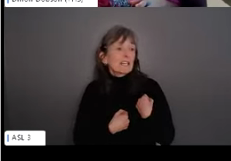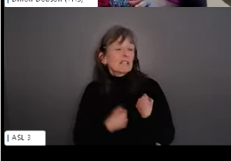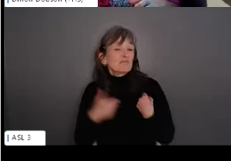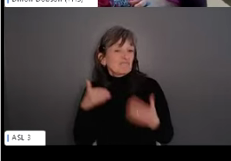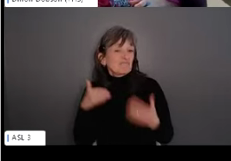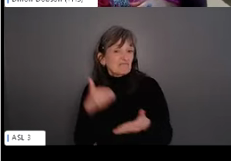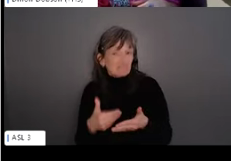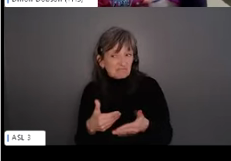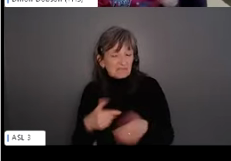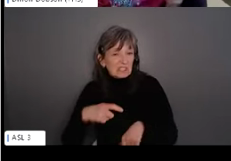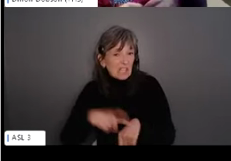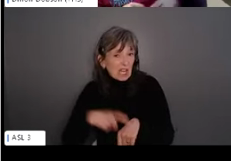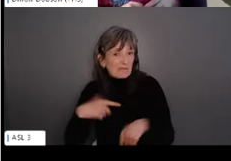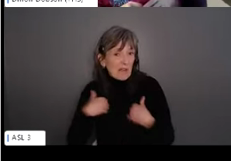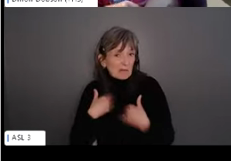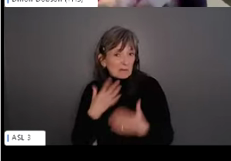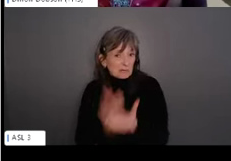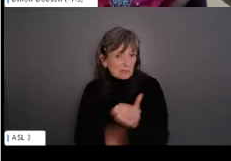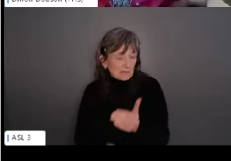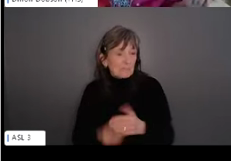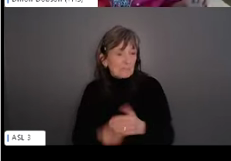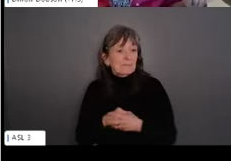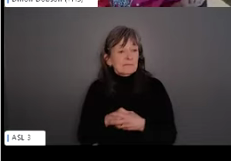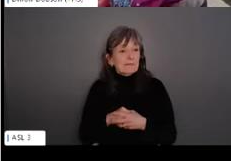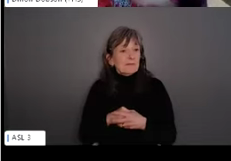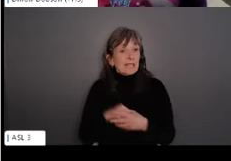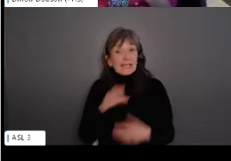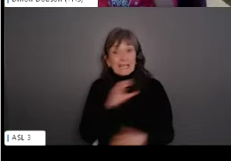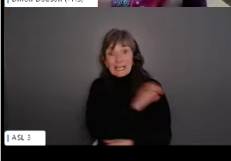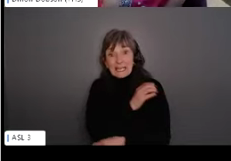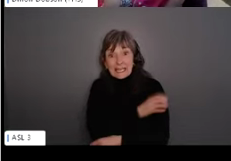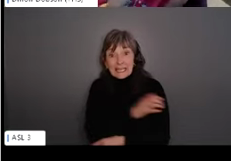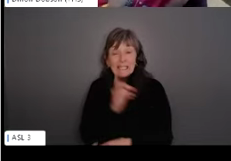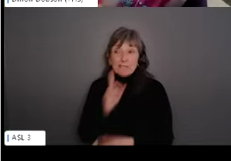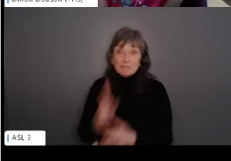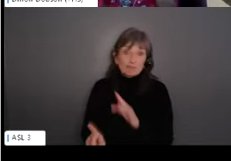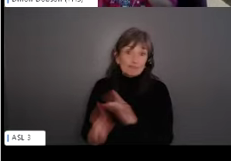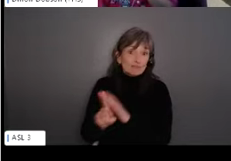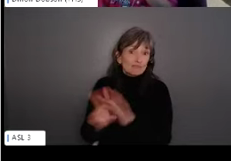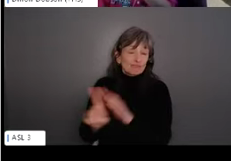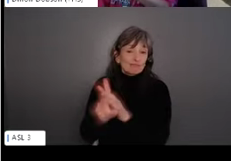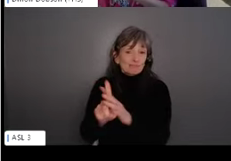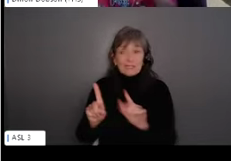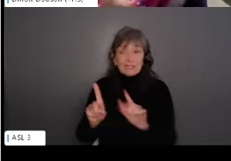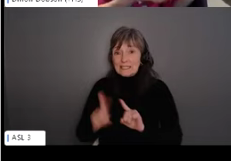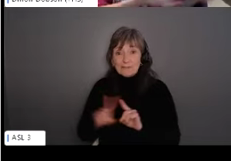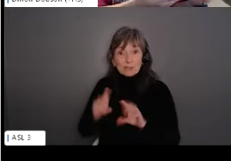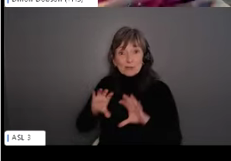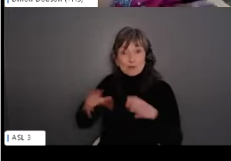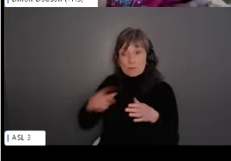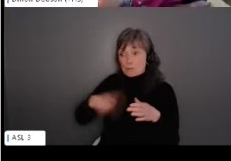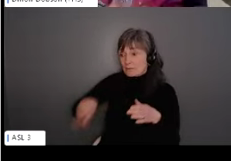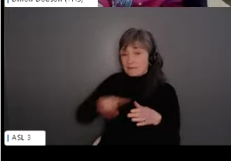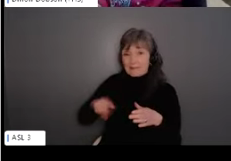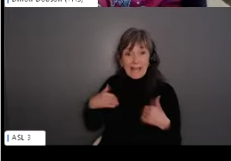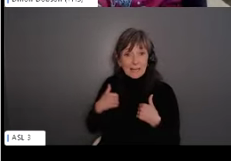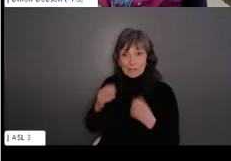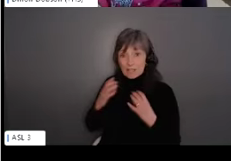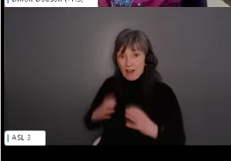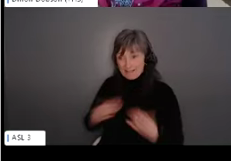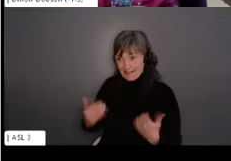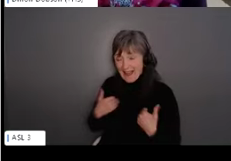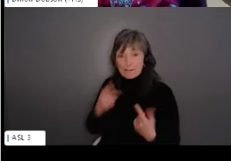no longer in your life. We do pop-up clinics. So if you're a care facility, we'll come to, and you have a bunch of animals, your clients have animals, we'll come to you and we'll vaccinate